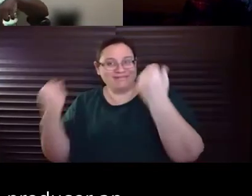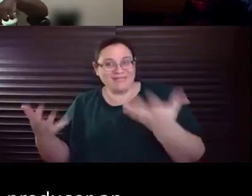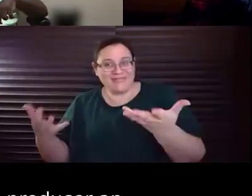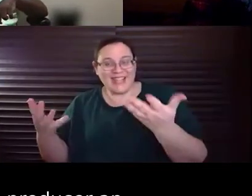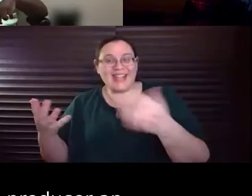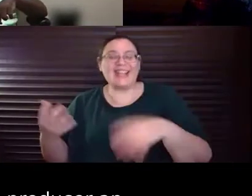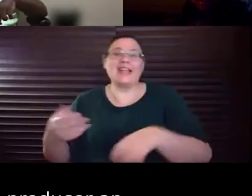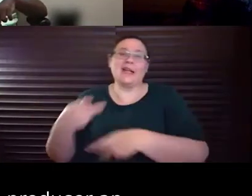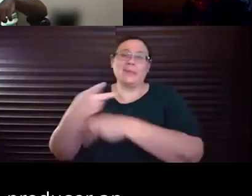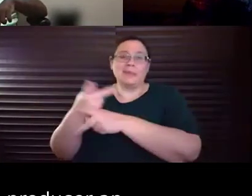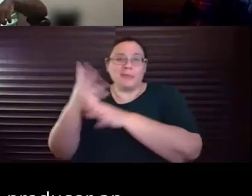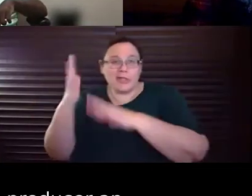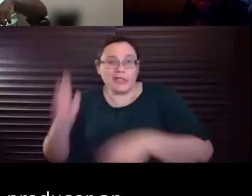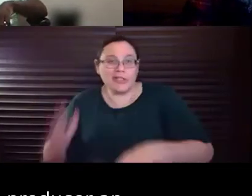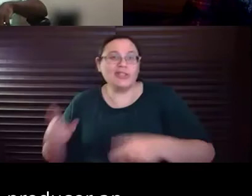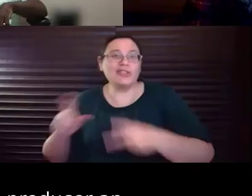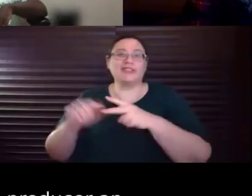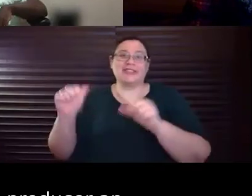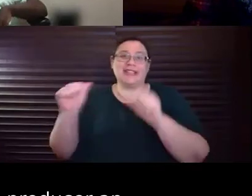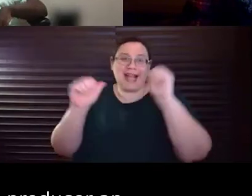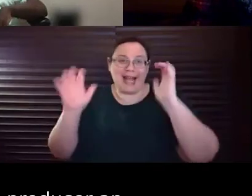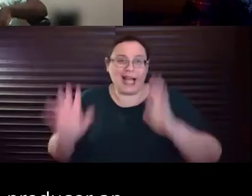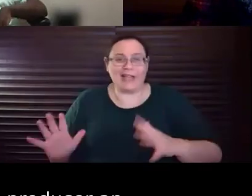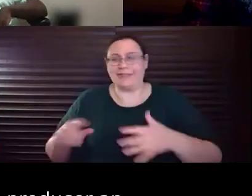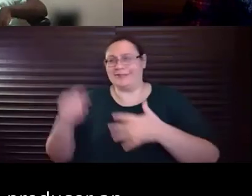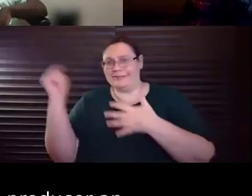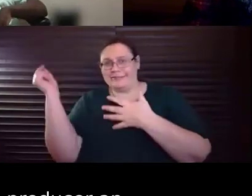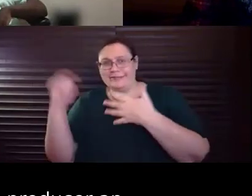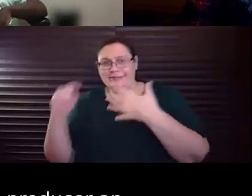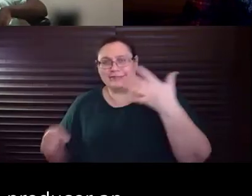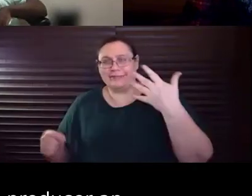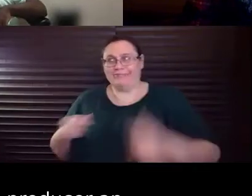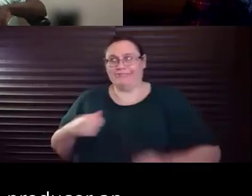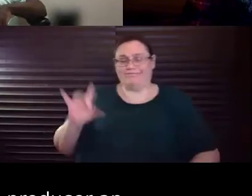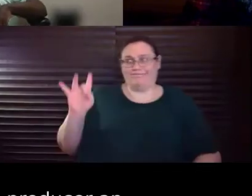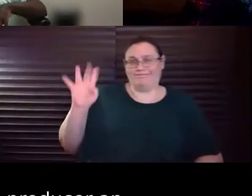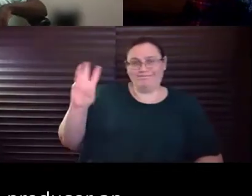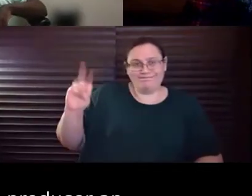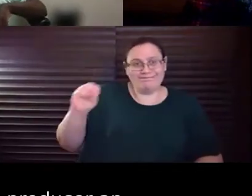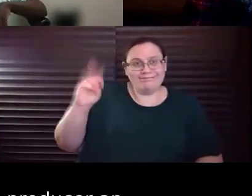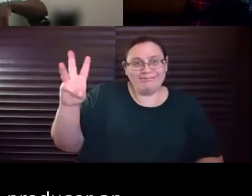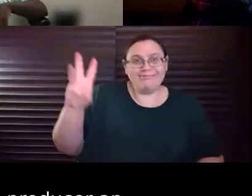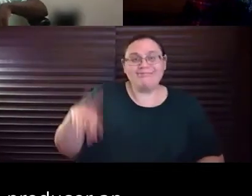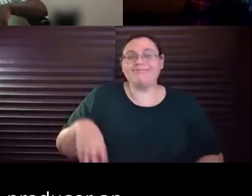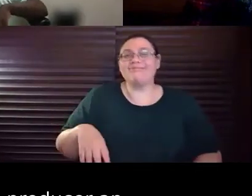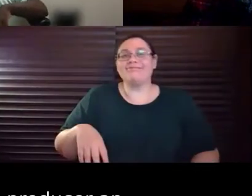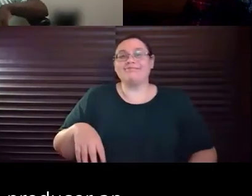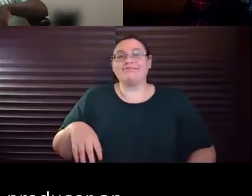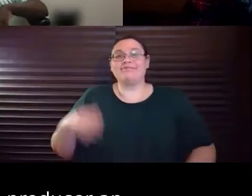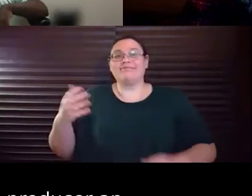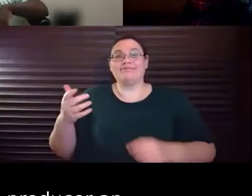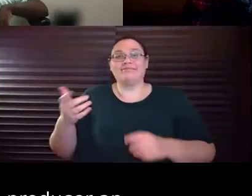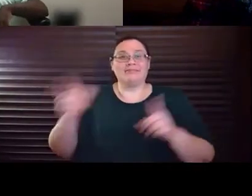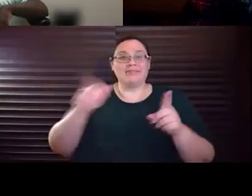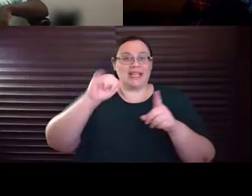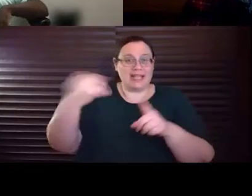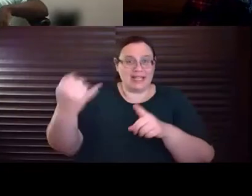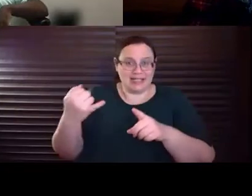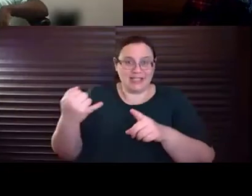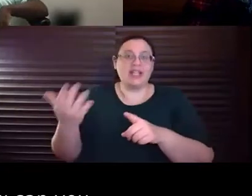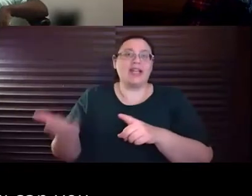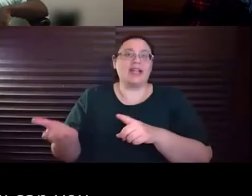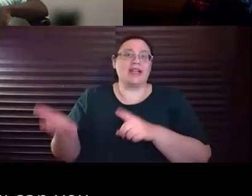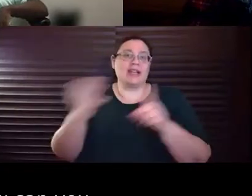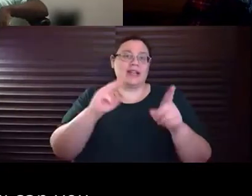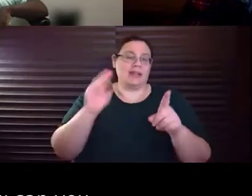producer and an actor. And I was like, okay. And AJ, of course, I know all stuff too. And then I was looking at